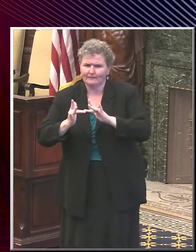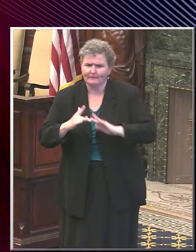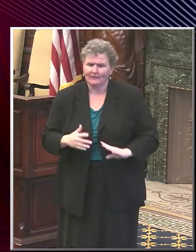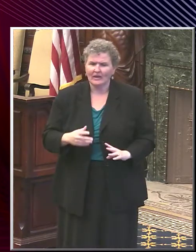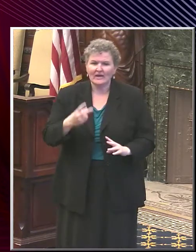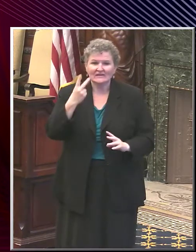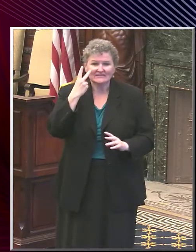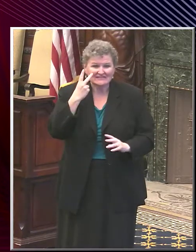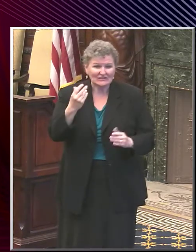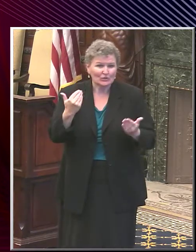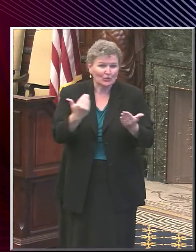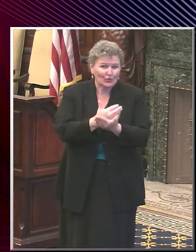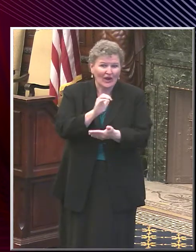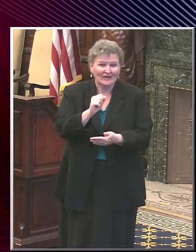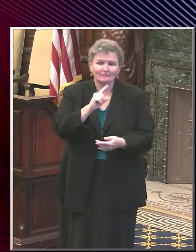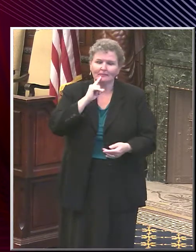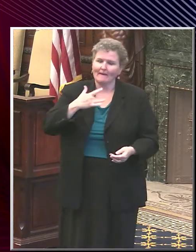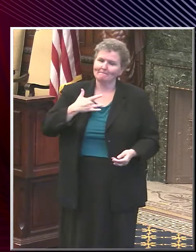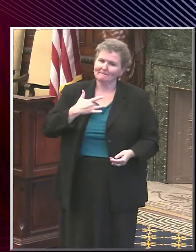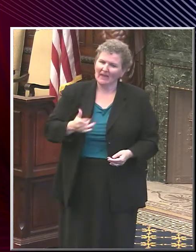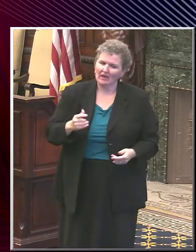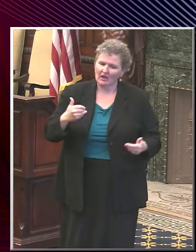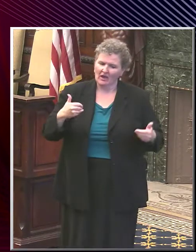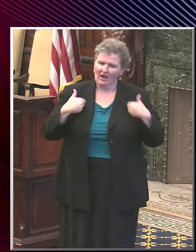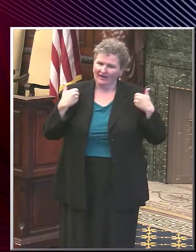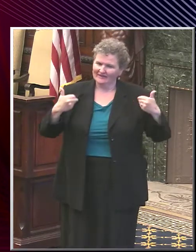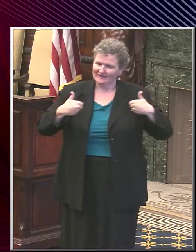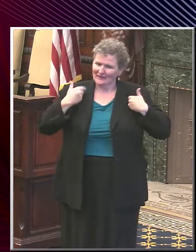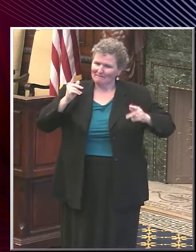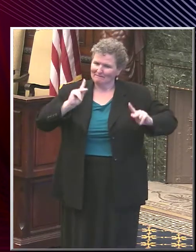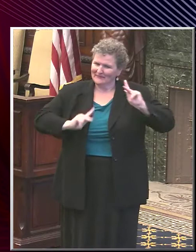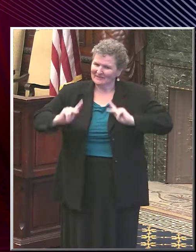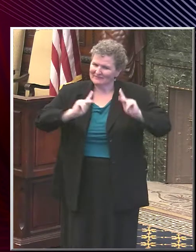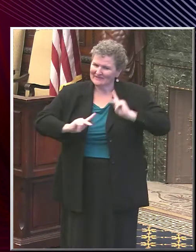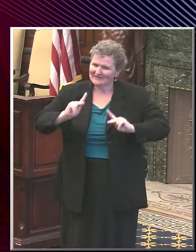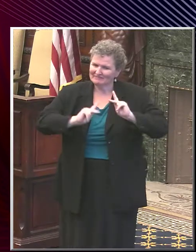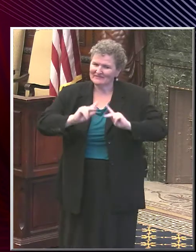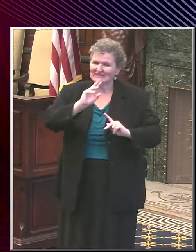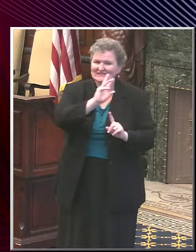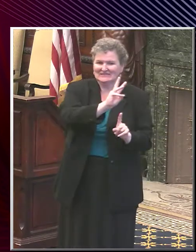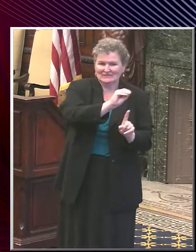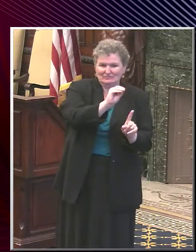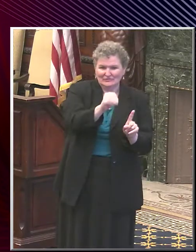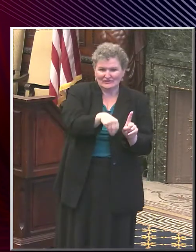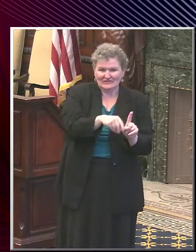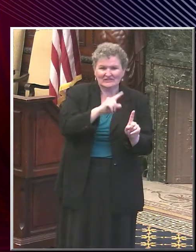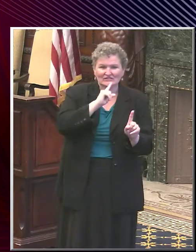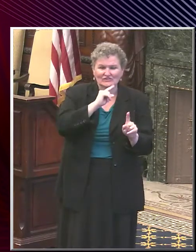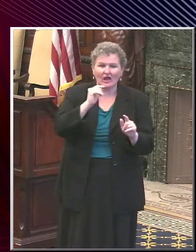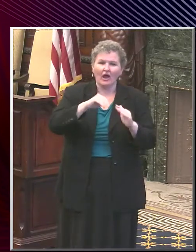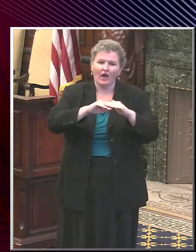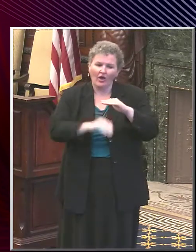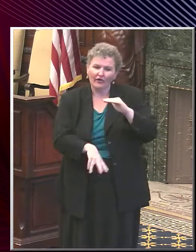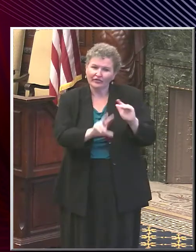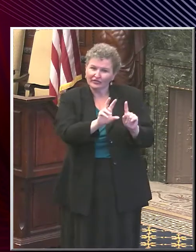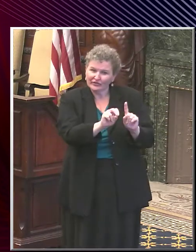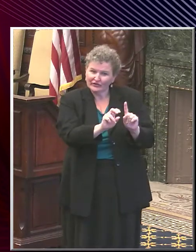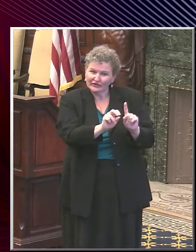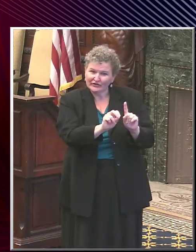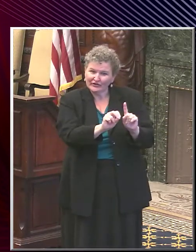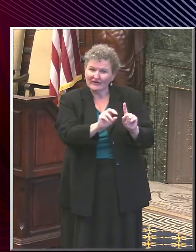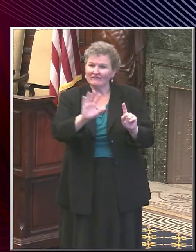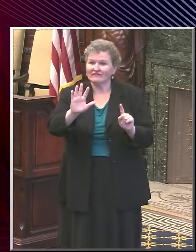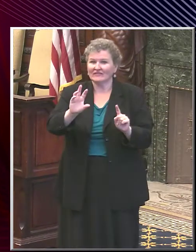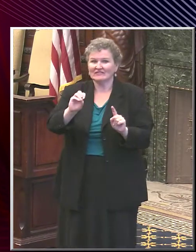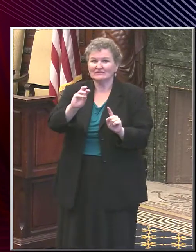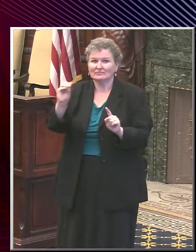adults. 36% of the cases I'm reporting today are under the age of 30 and 51% are under the age of 40. Now,